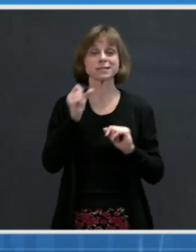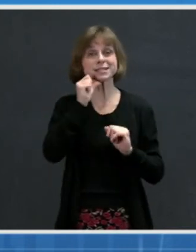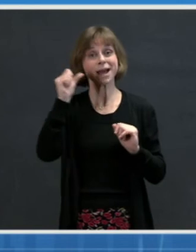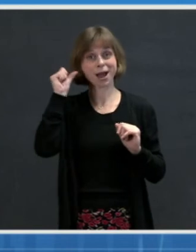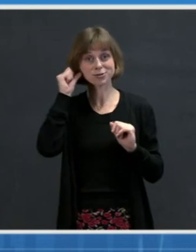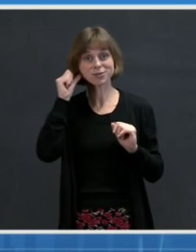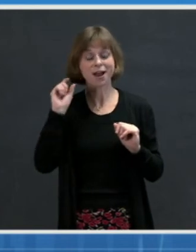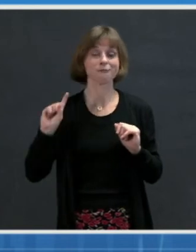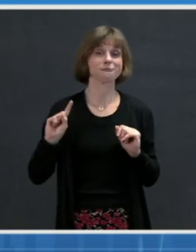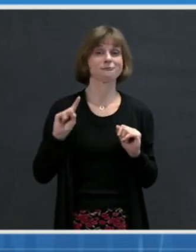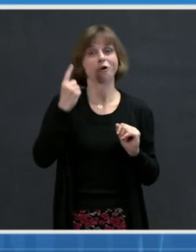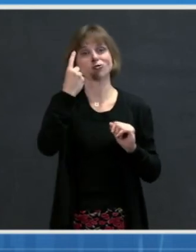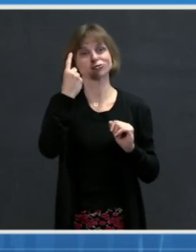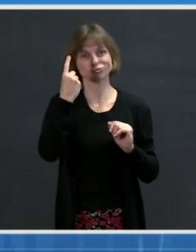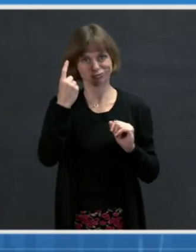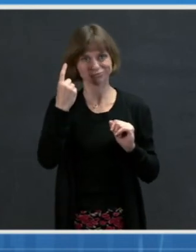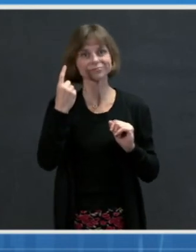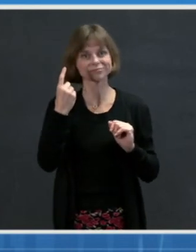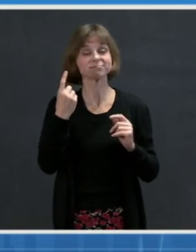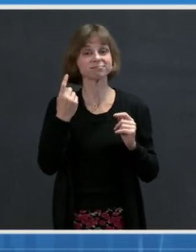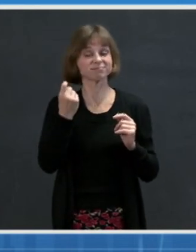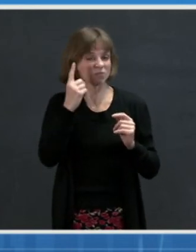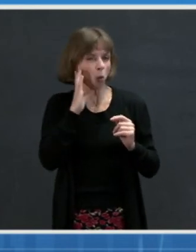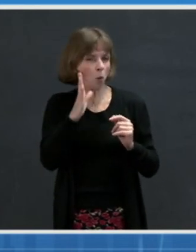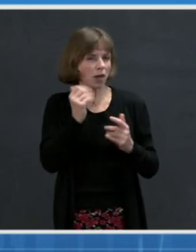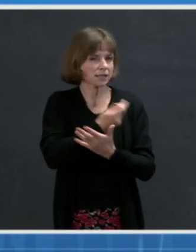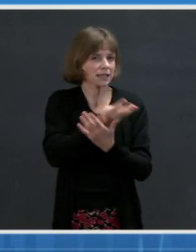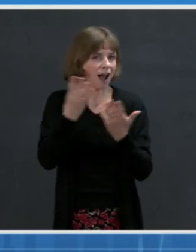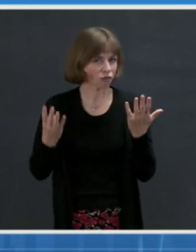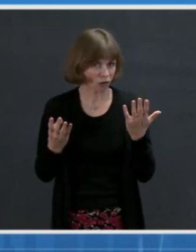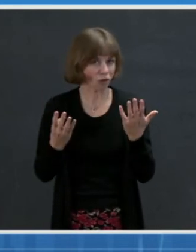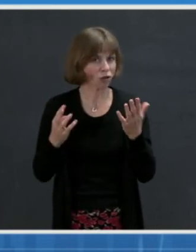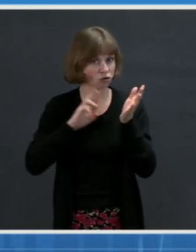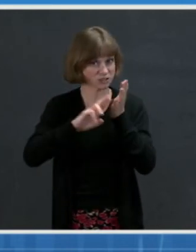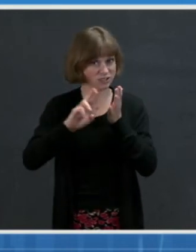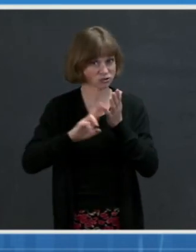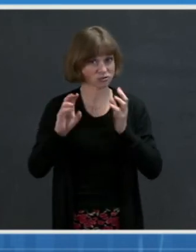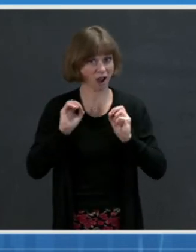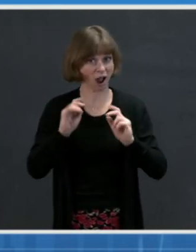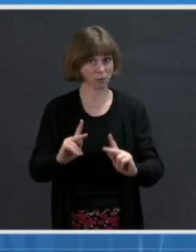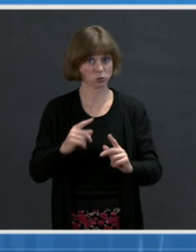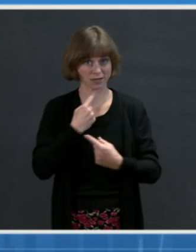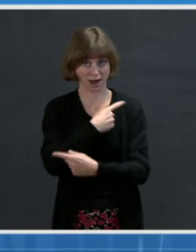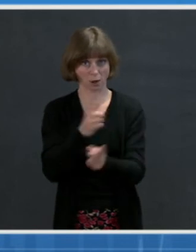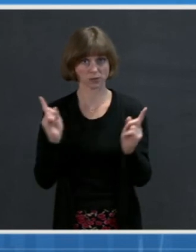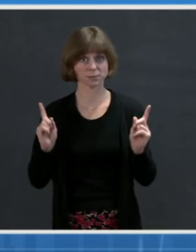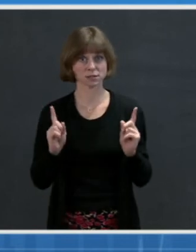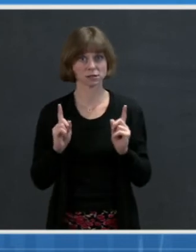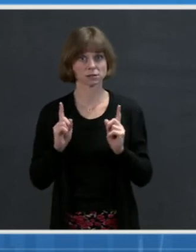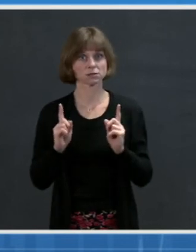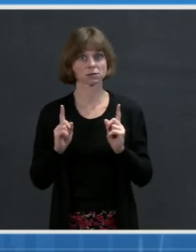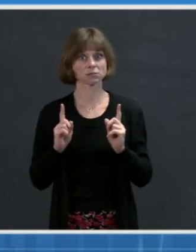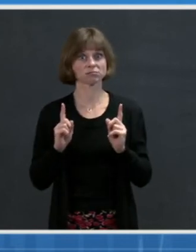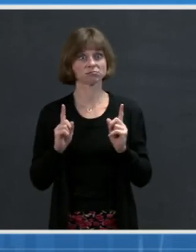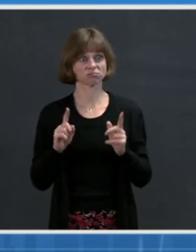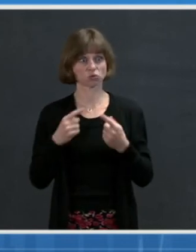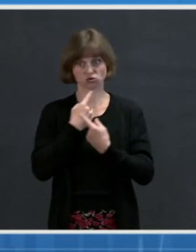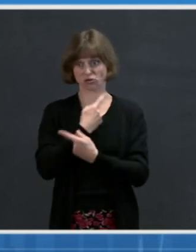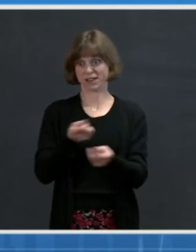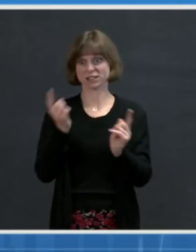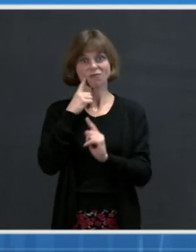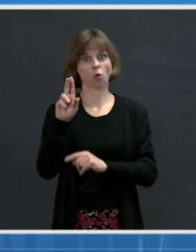the first in what will be a series of research opportunity announcements released for NIH